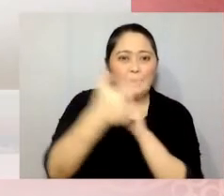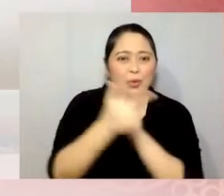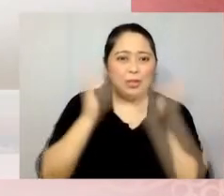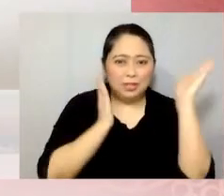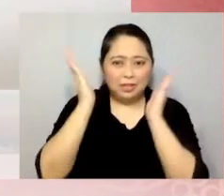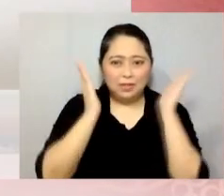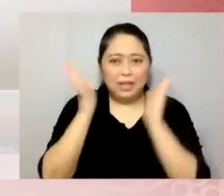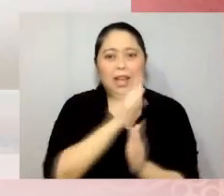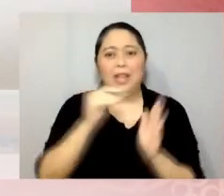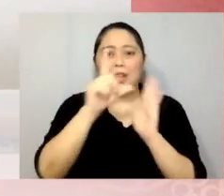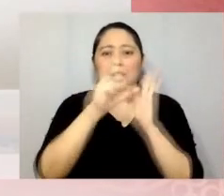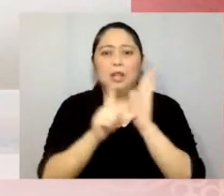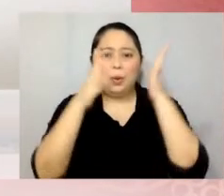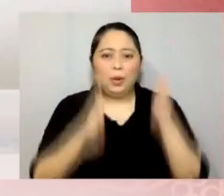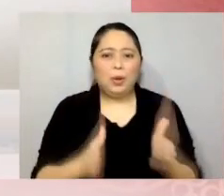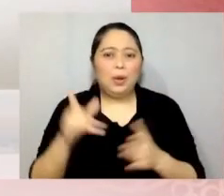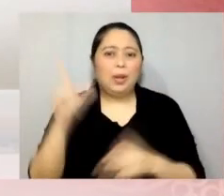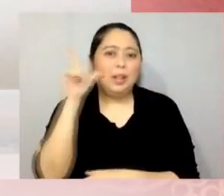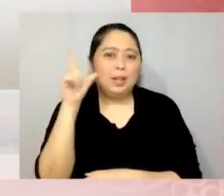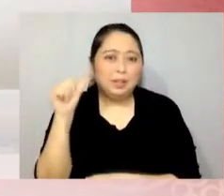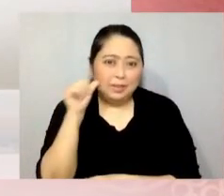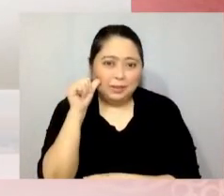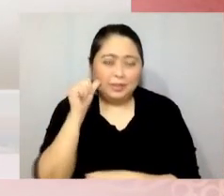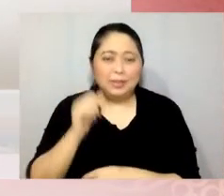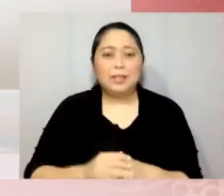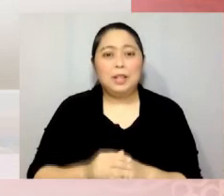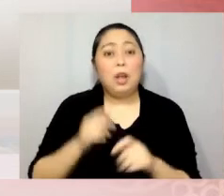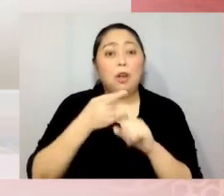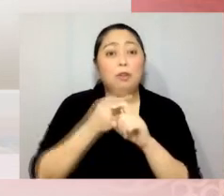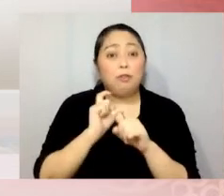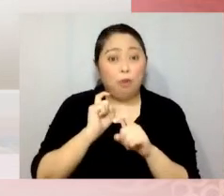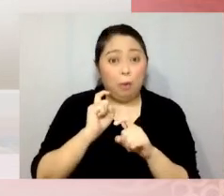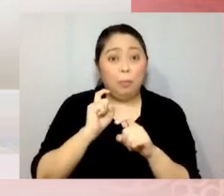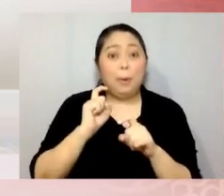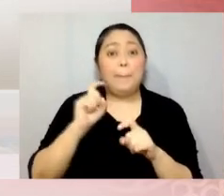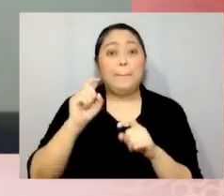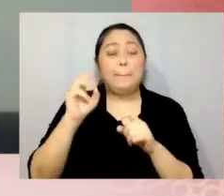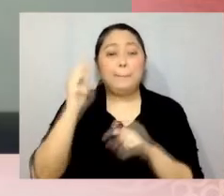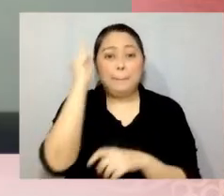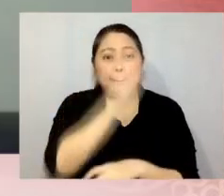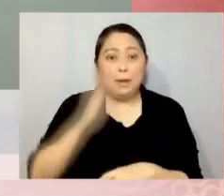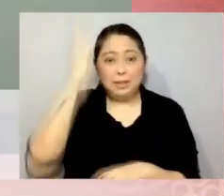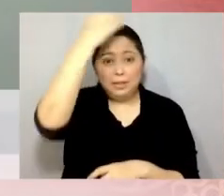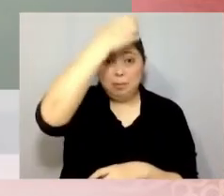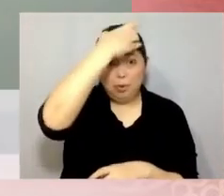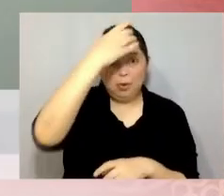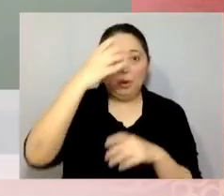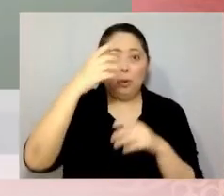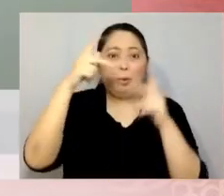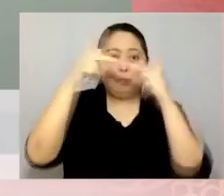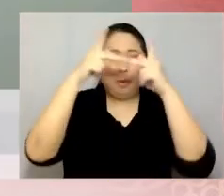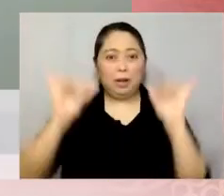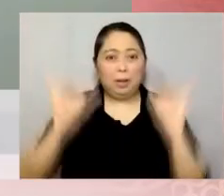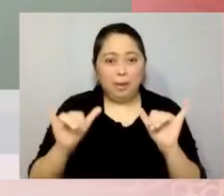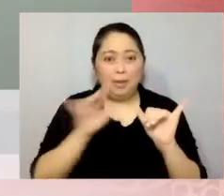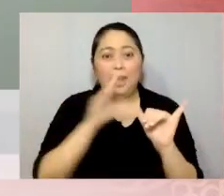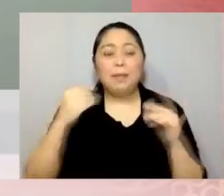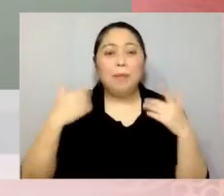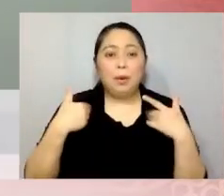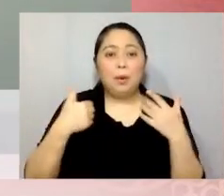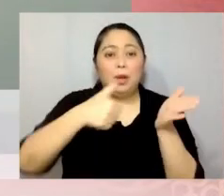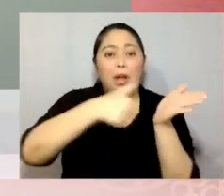Lawyer Laisa Alamia, Minority Leader of the Bangsamoro Parliament, and BARM Regional Election